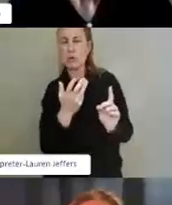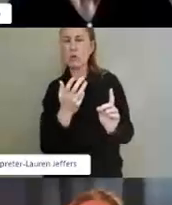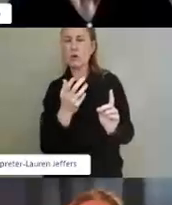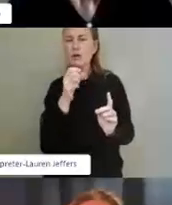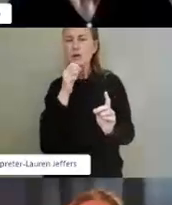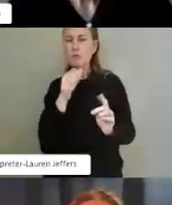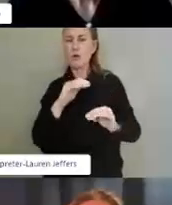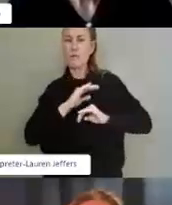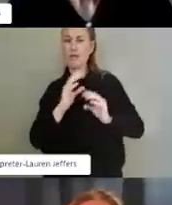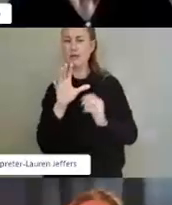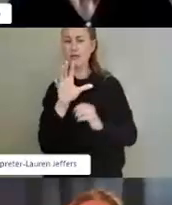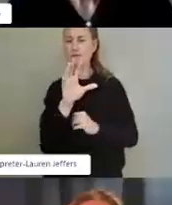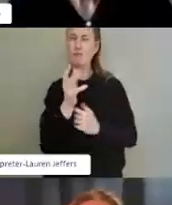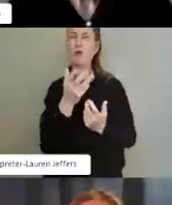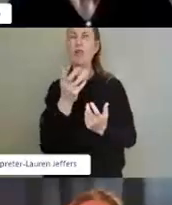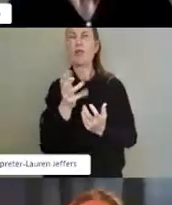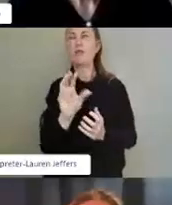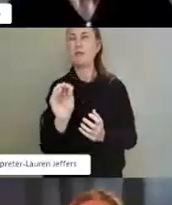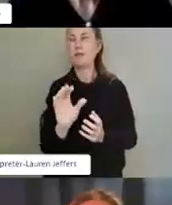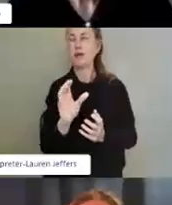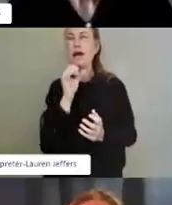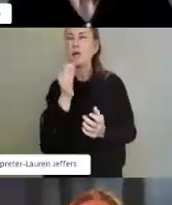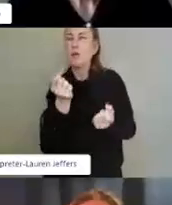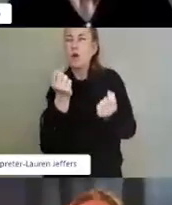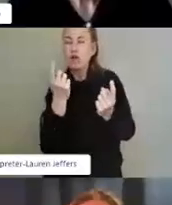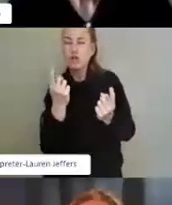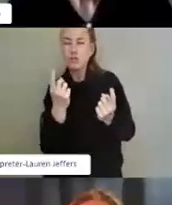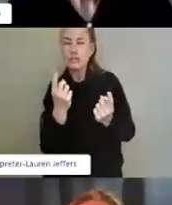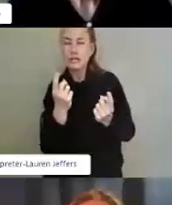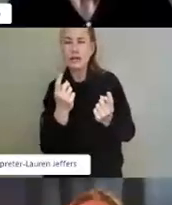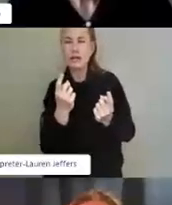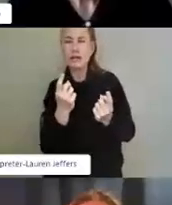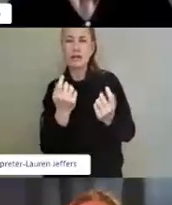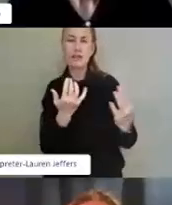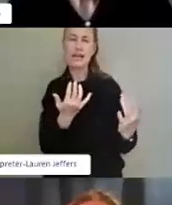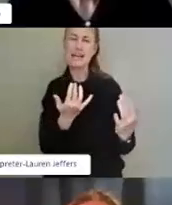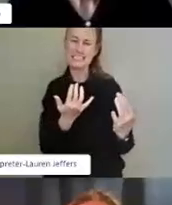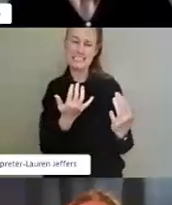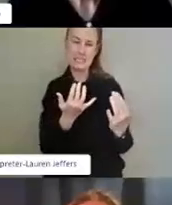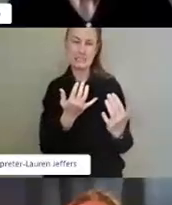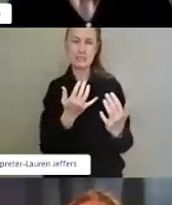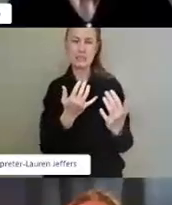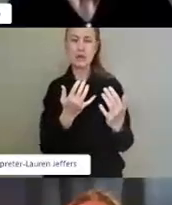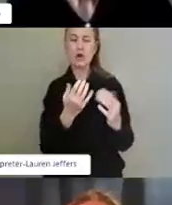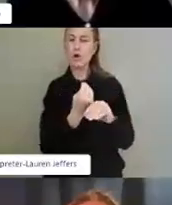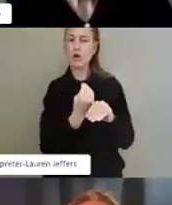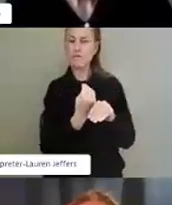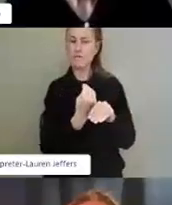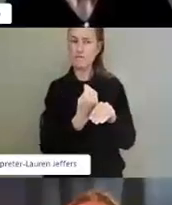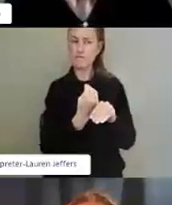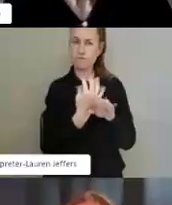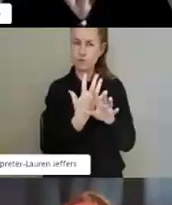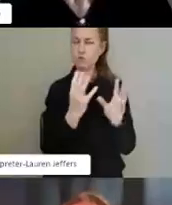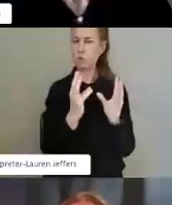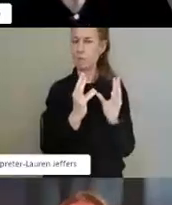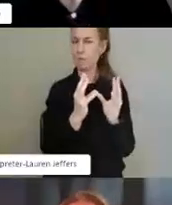not meeting this like 50%. I mean, I just don't understand the hesitance on meeting virtually when